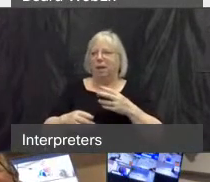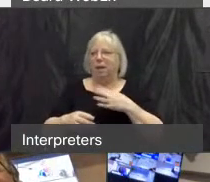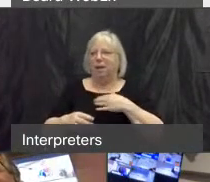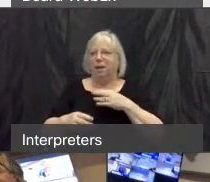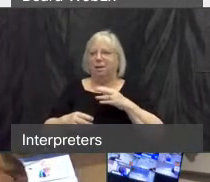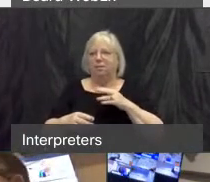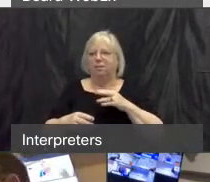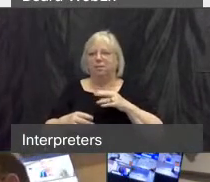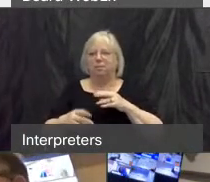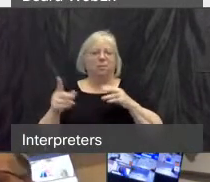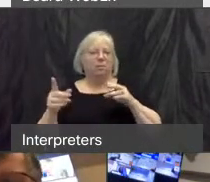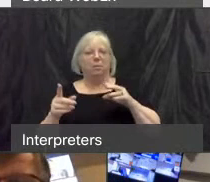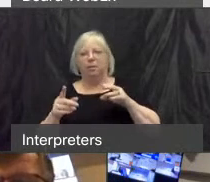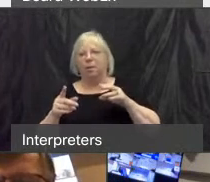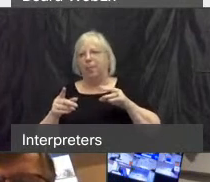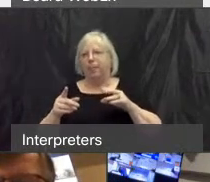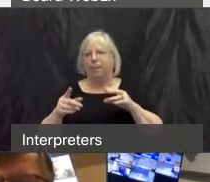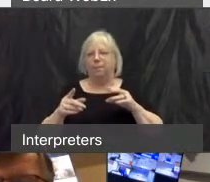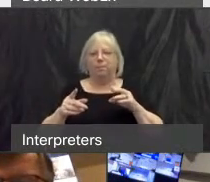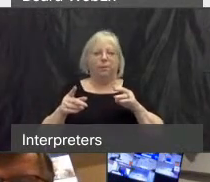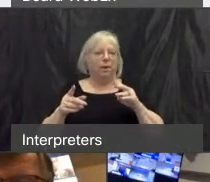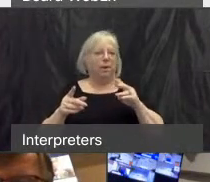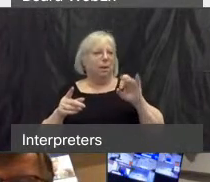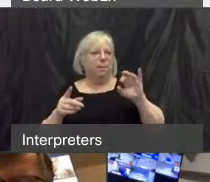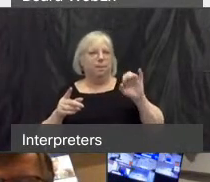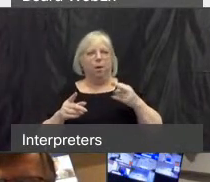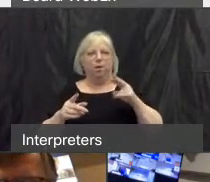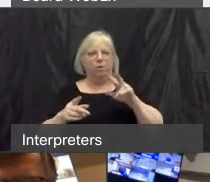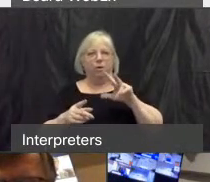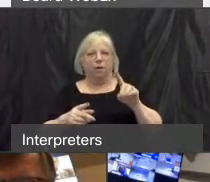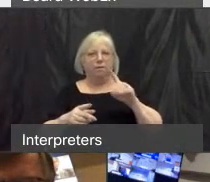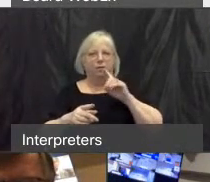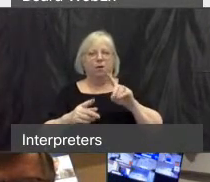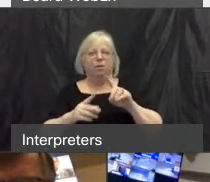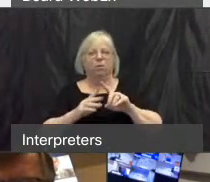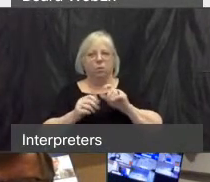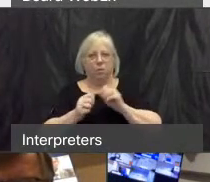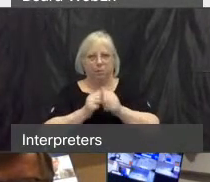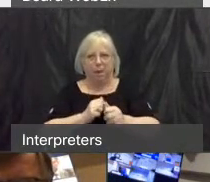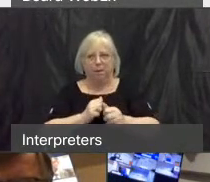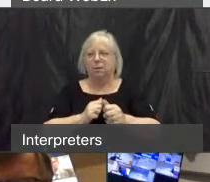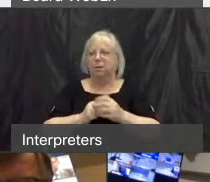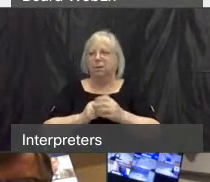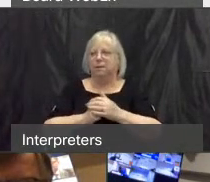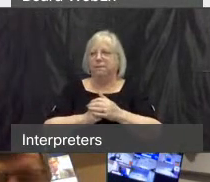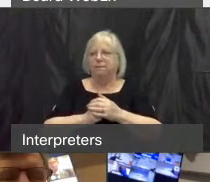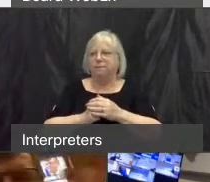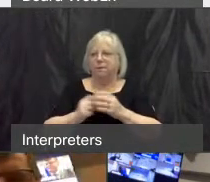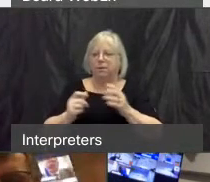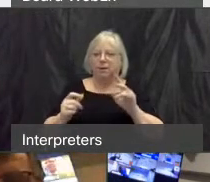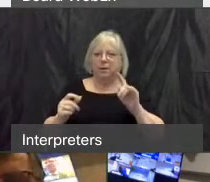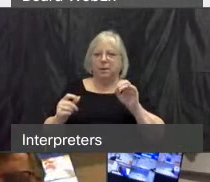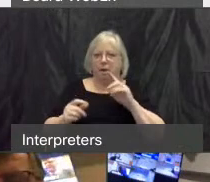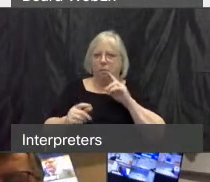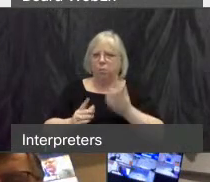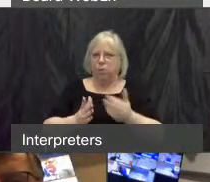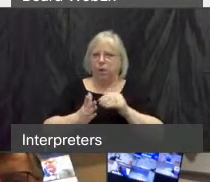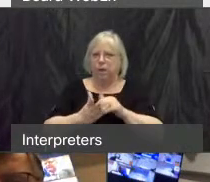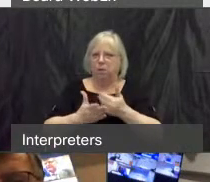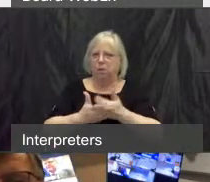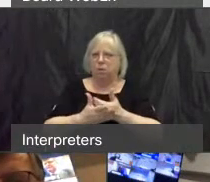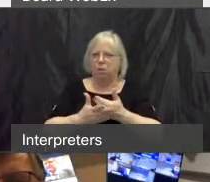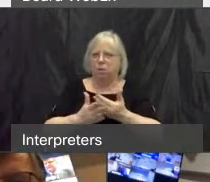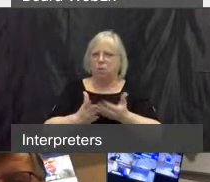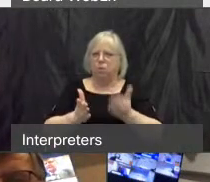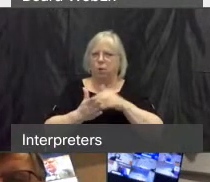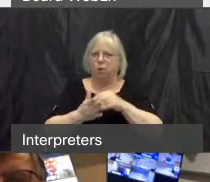we keep It having was this. March the 31st, I think, is when it was put into effect. Right, and we renewed it. August, We